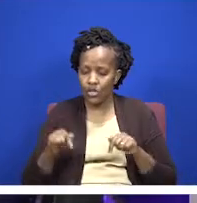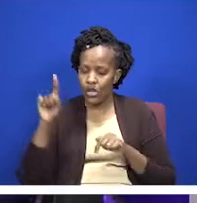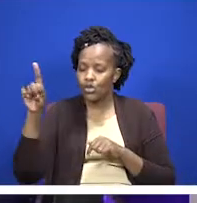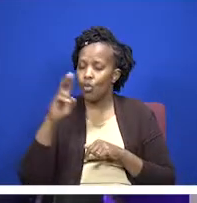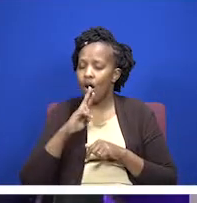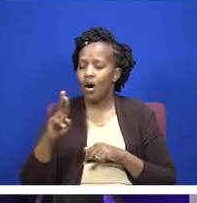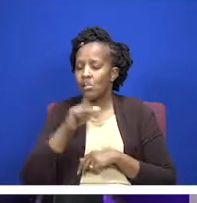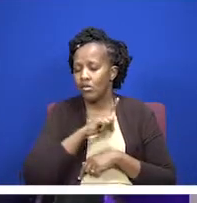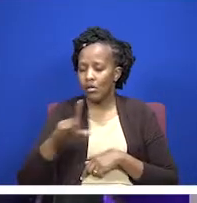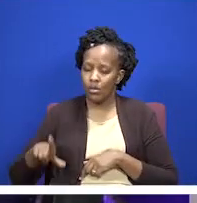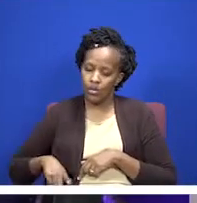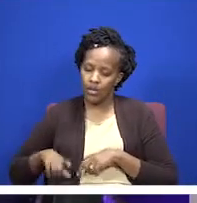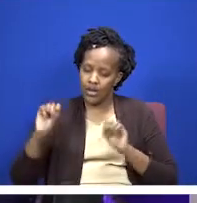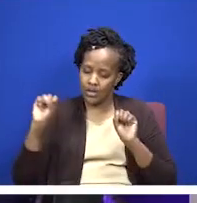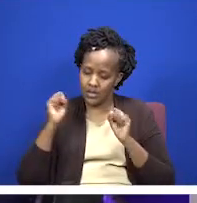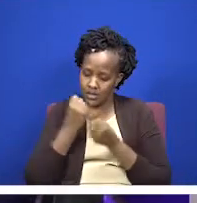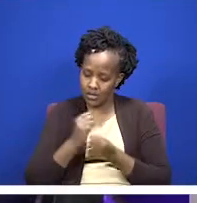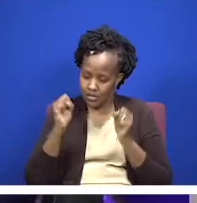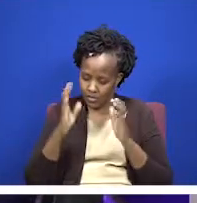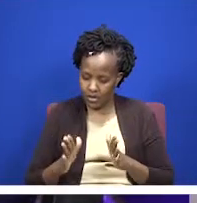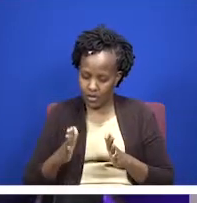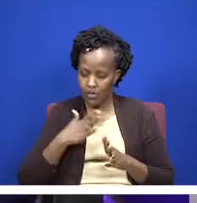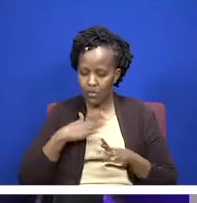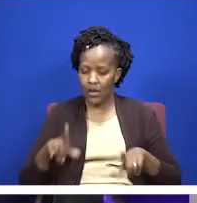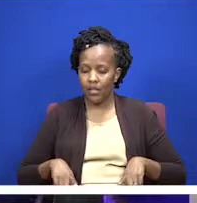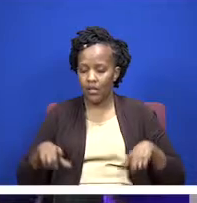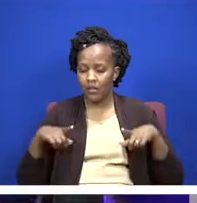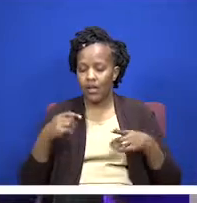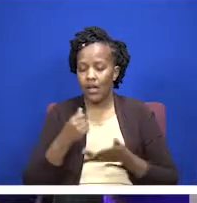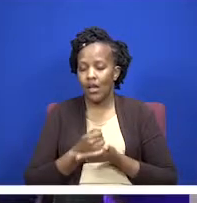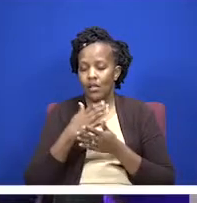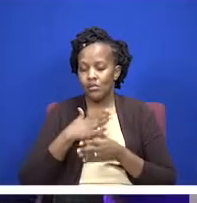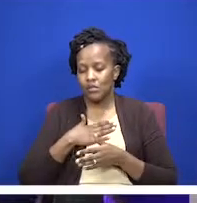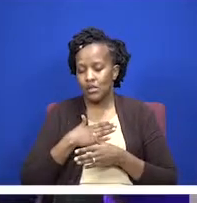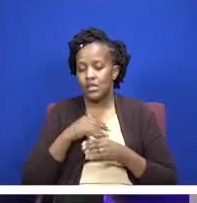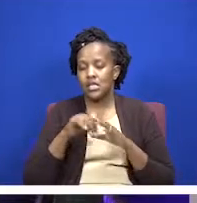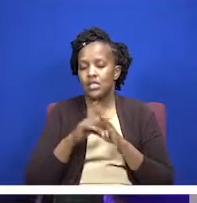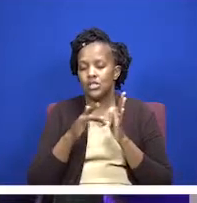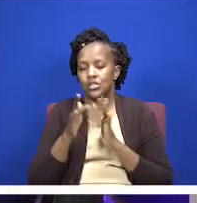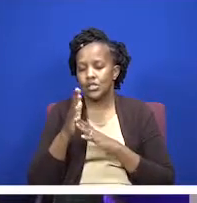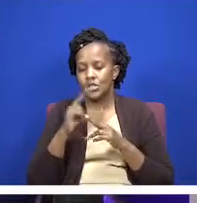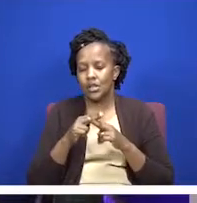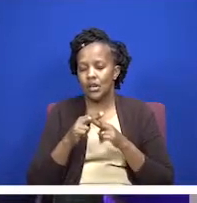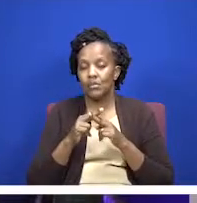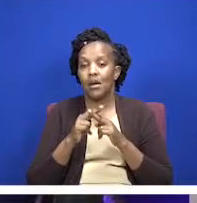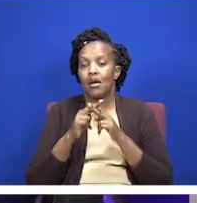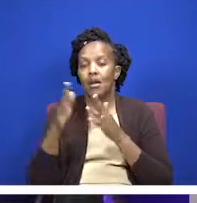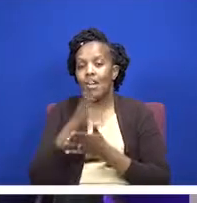life. Help me to walk right and walk in you. In Jesus' name we pray.